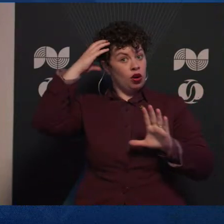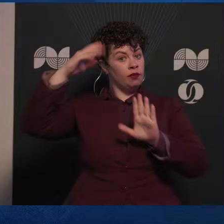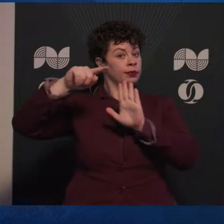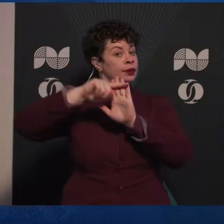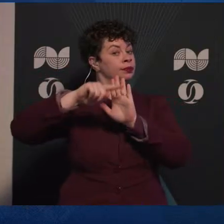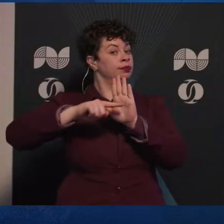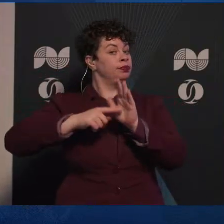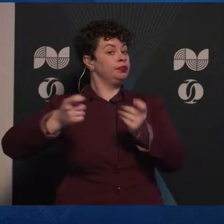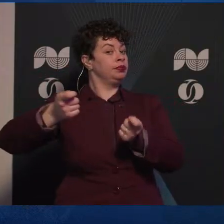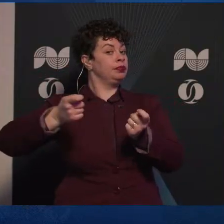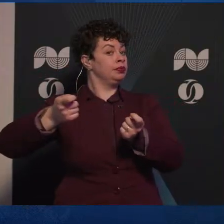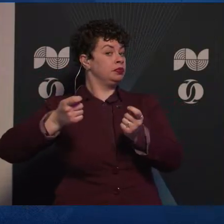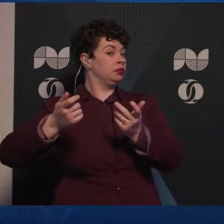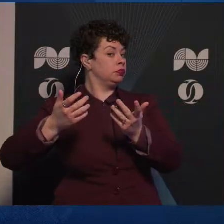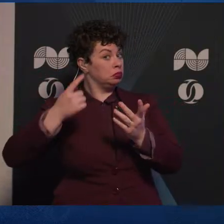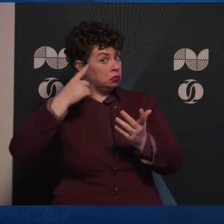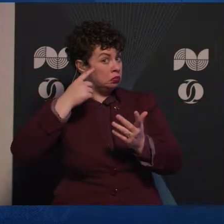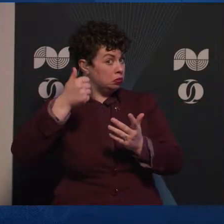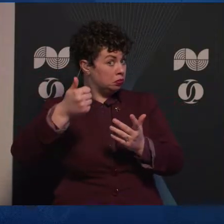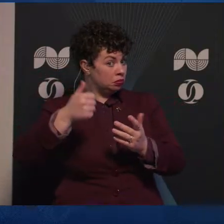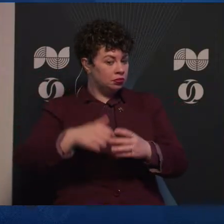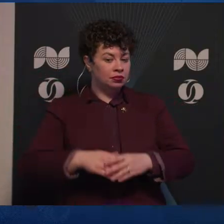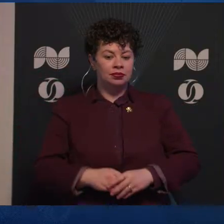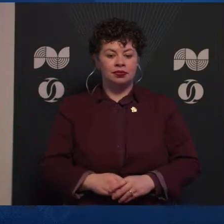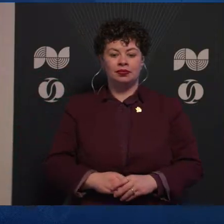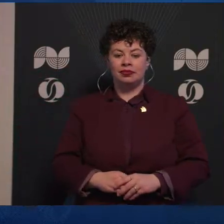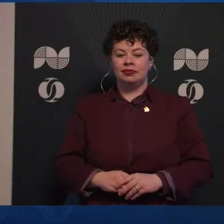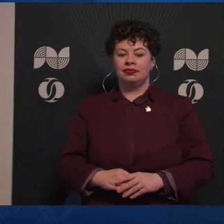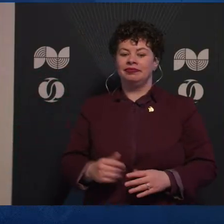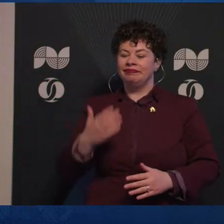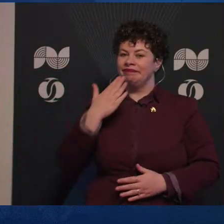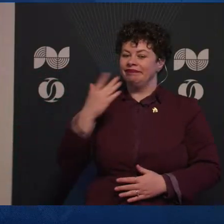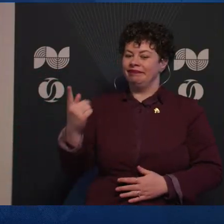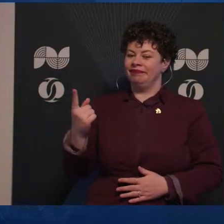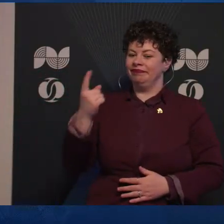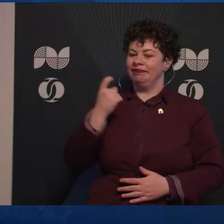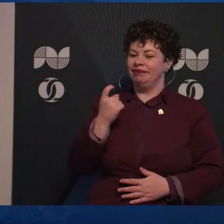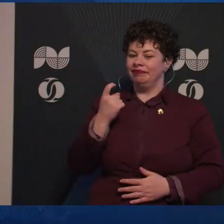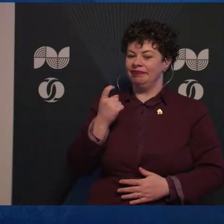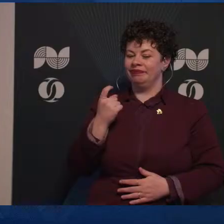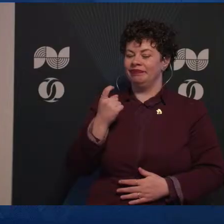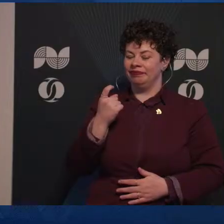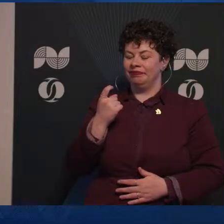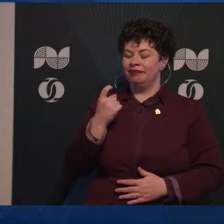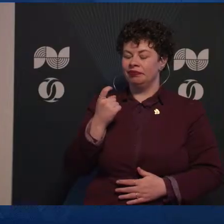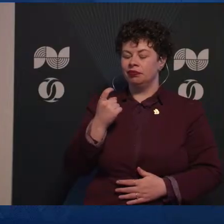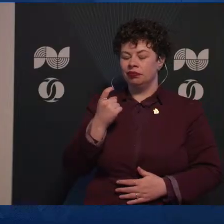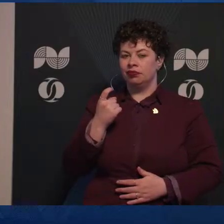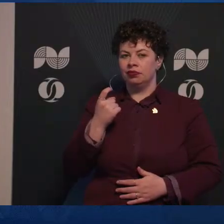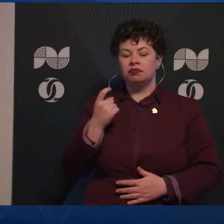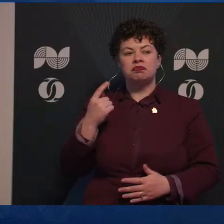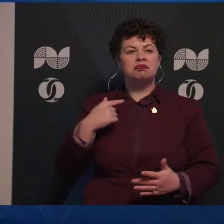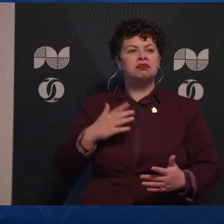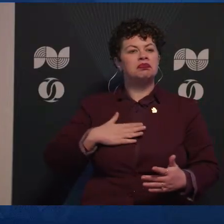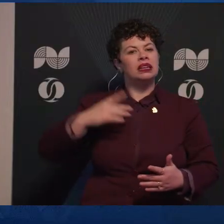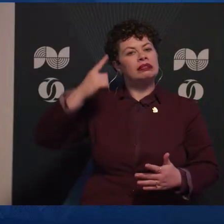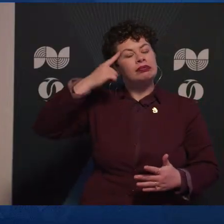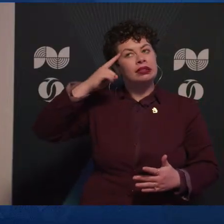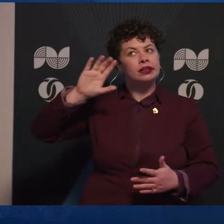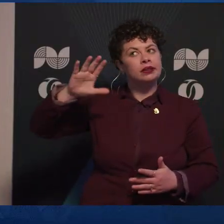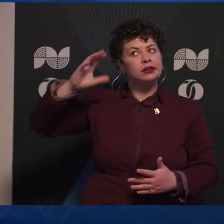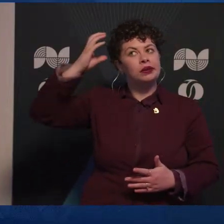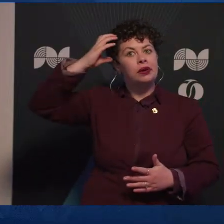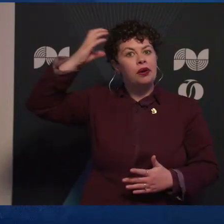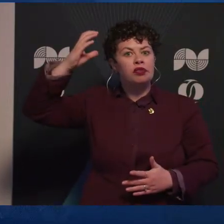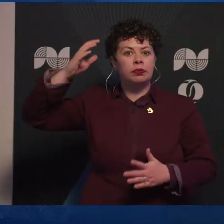the question, and good morning to everybody. The industrial policy sure is very important for all the sector,